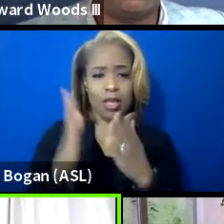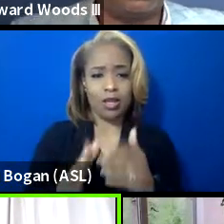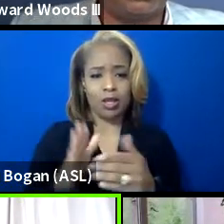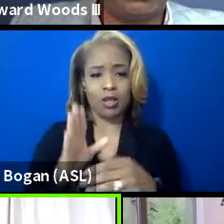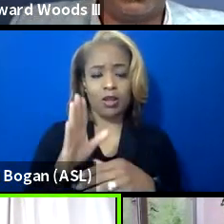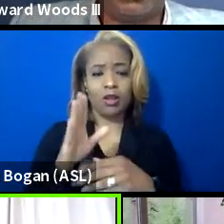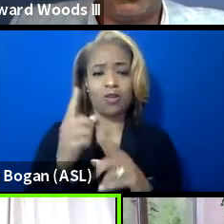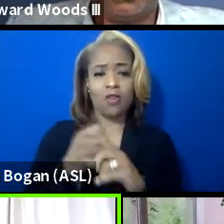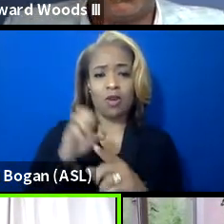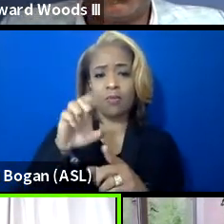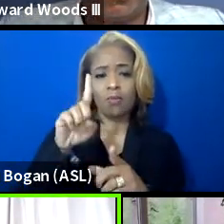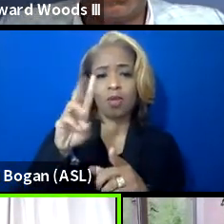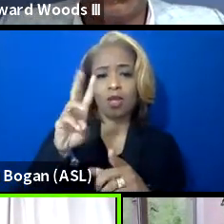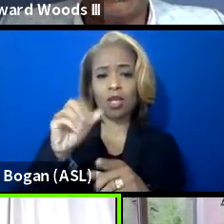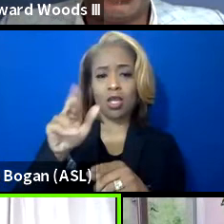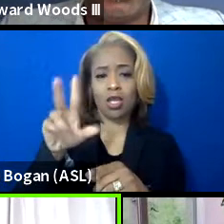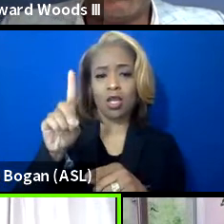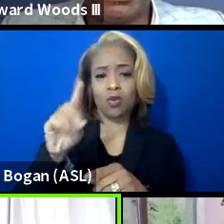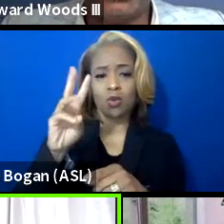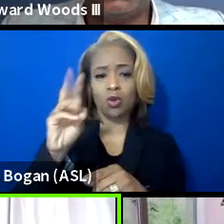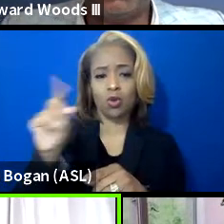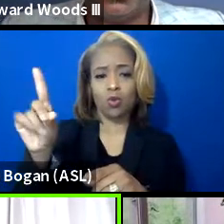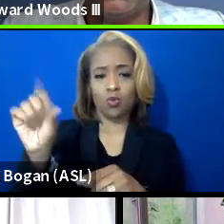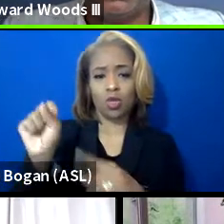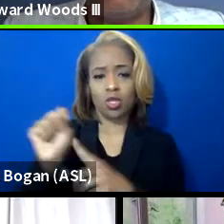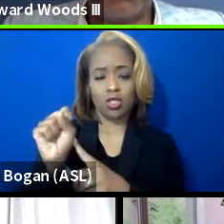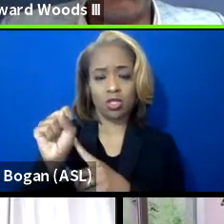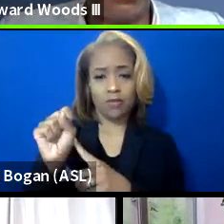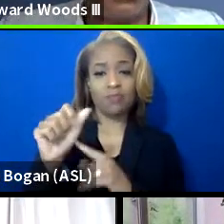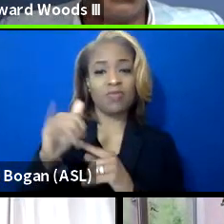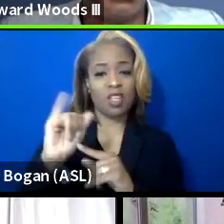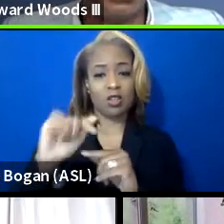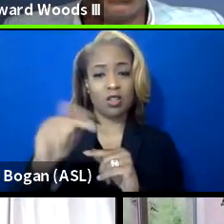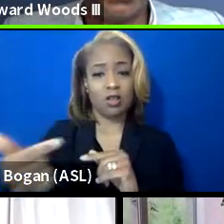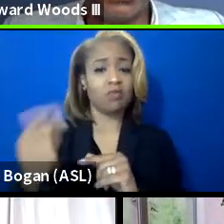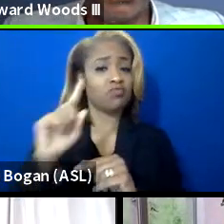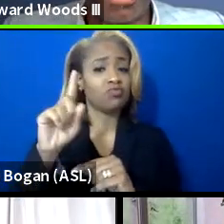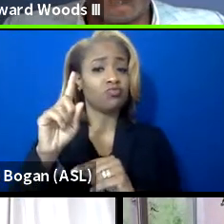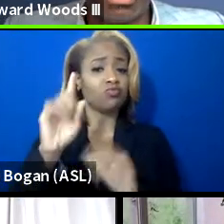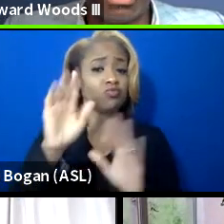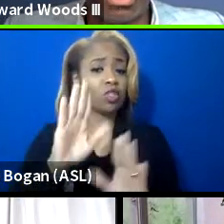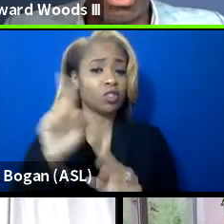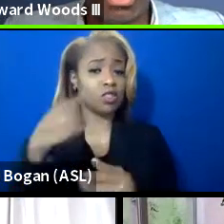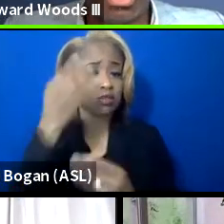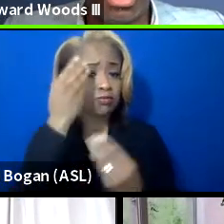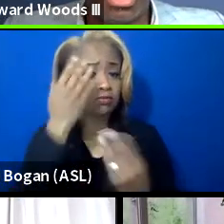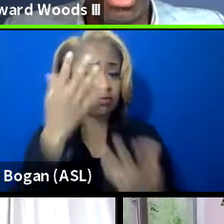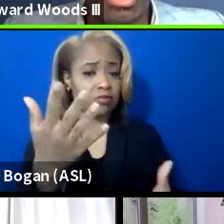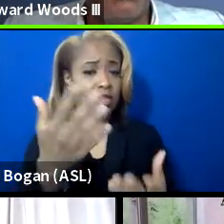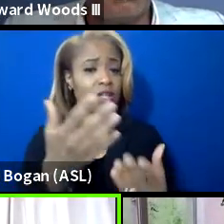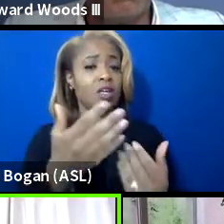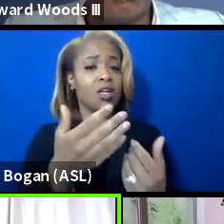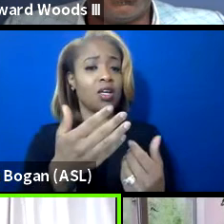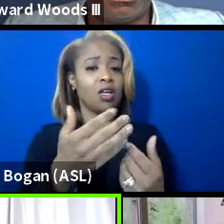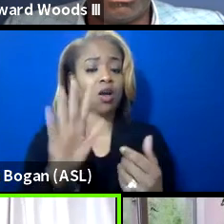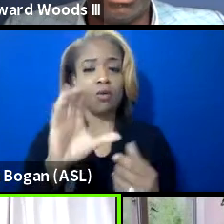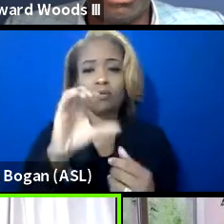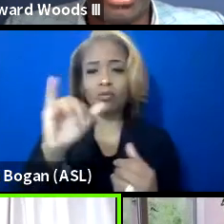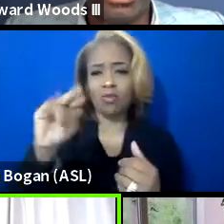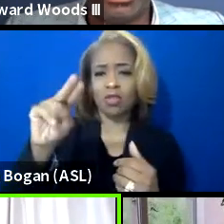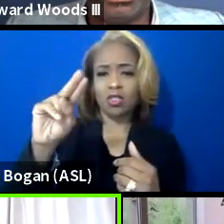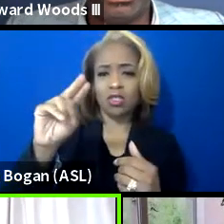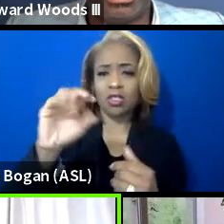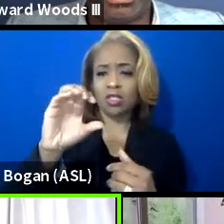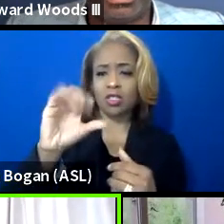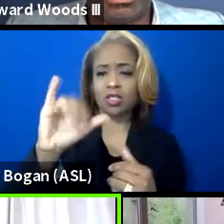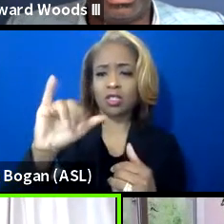Edward Woods, still up. Okay, great. Just want to inform the commission that we do have. Oh, Cynthia, I'm